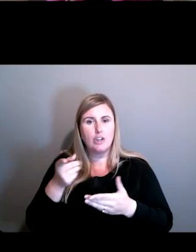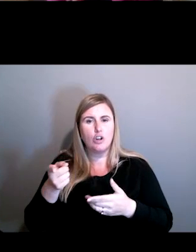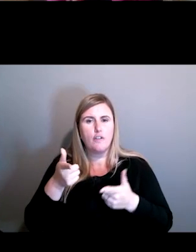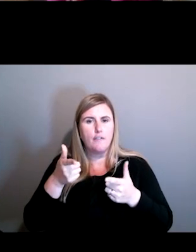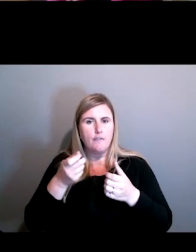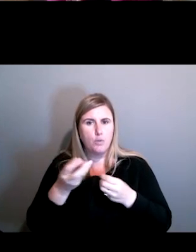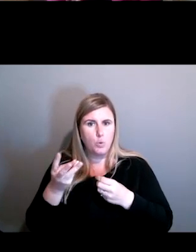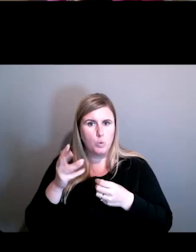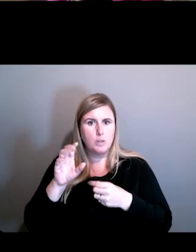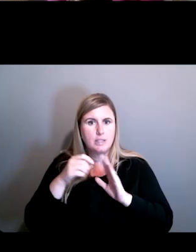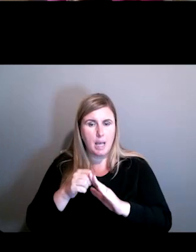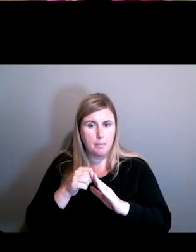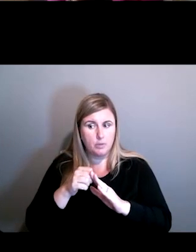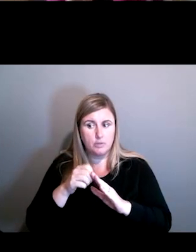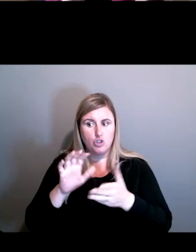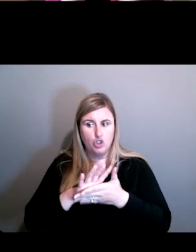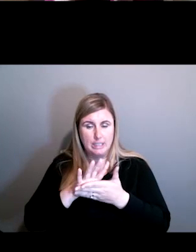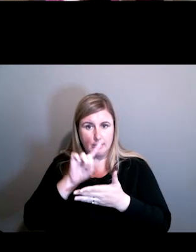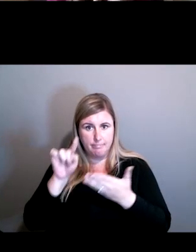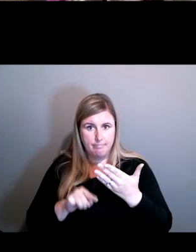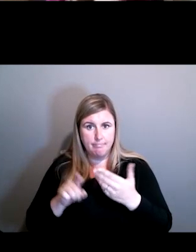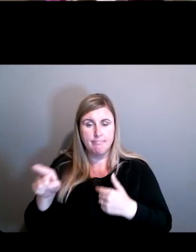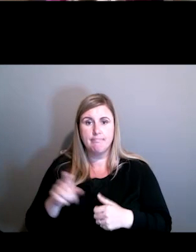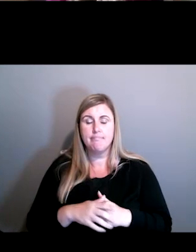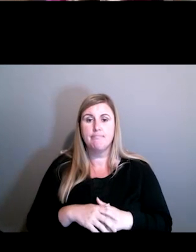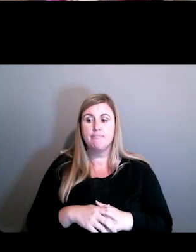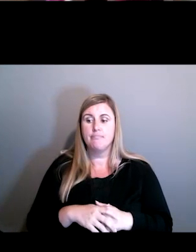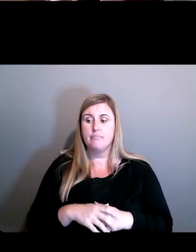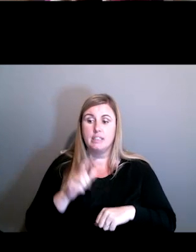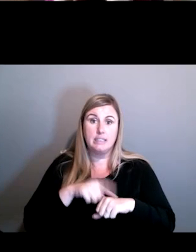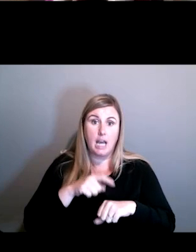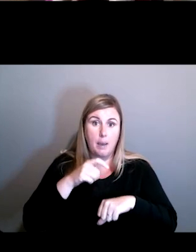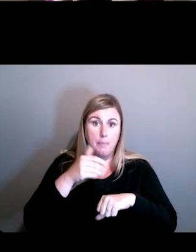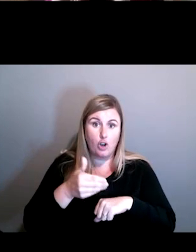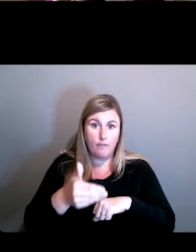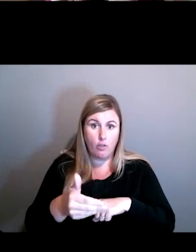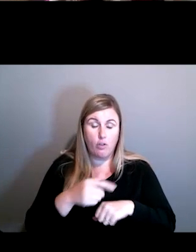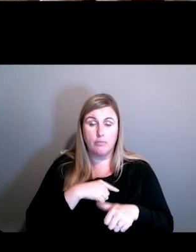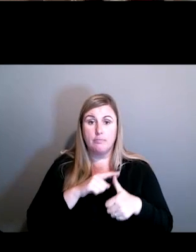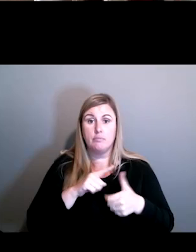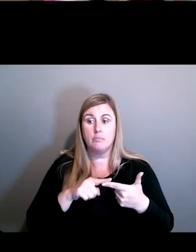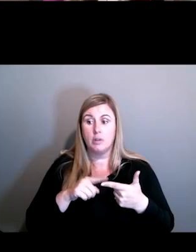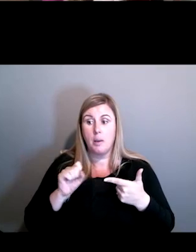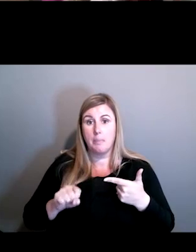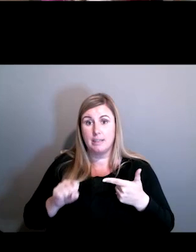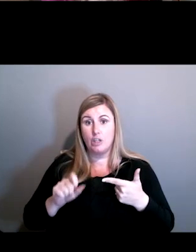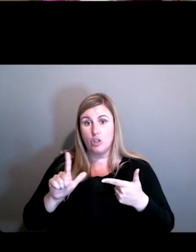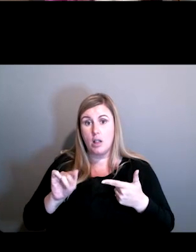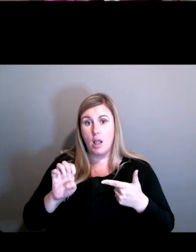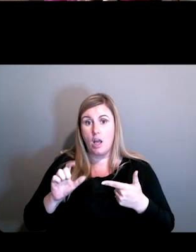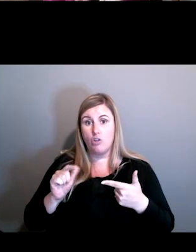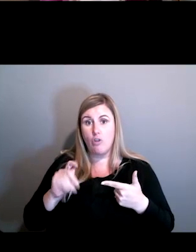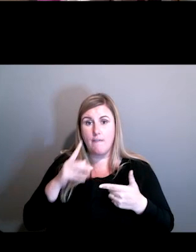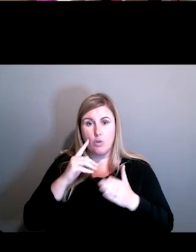samples of data collection sheets. You have a time interval sheet, you have a potential line graph for frequency of